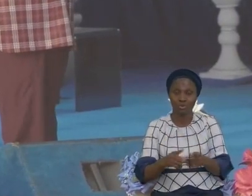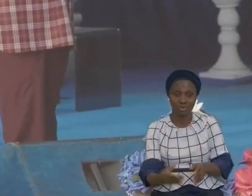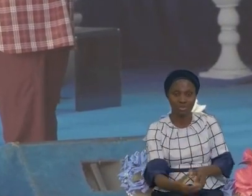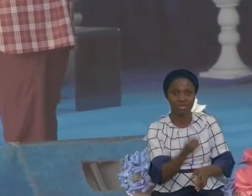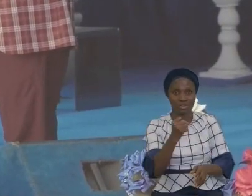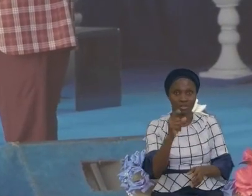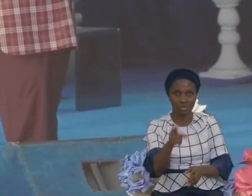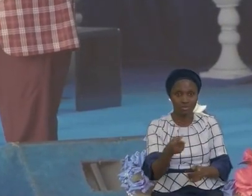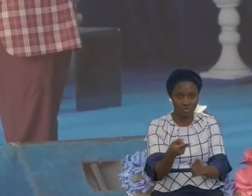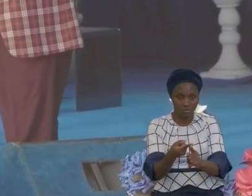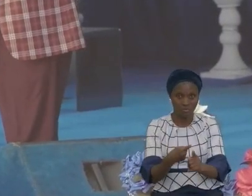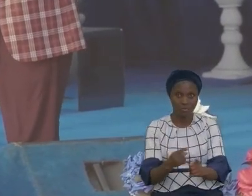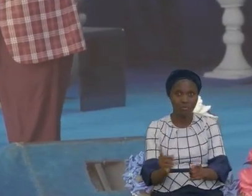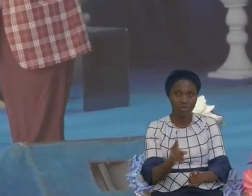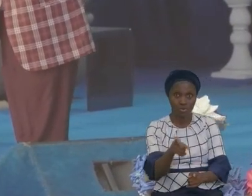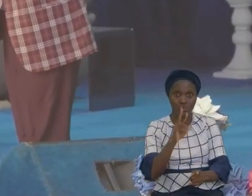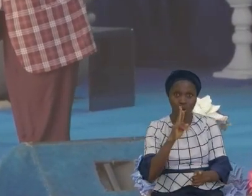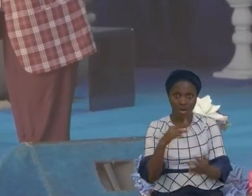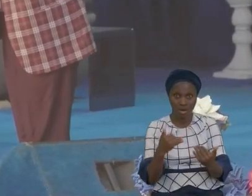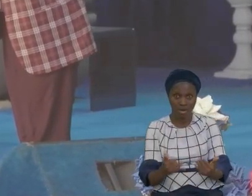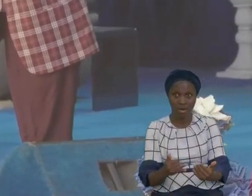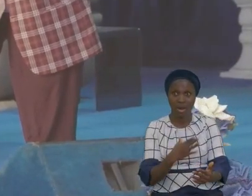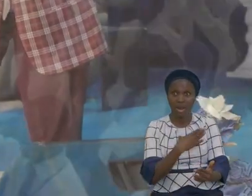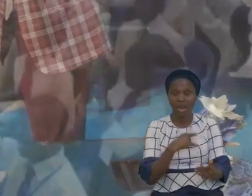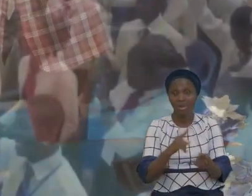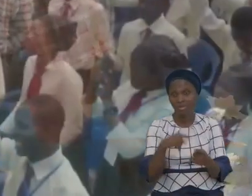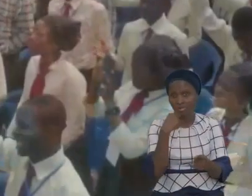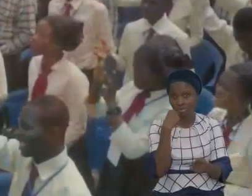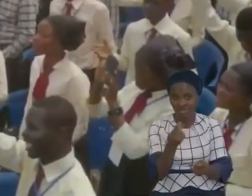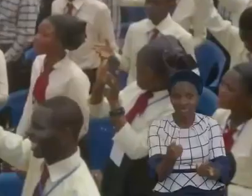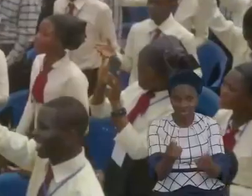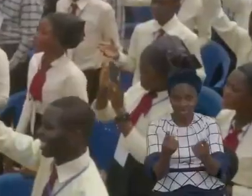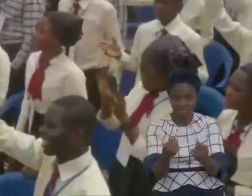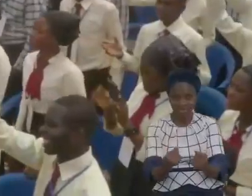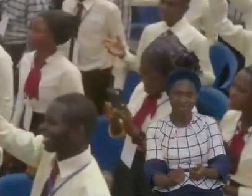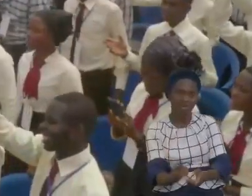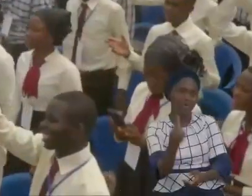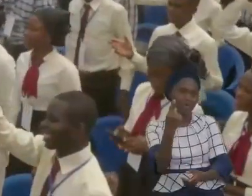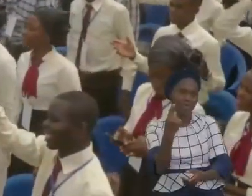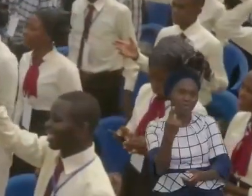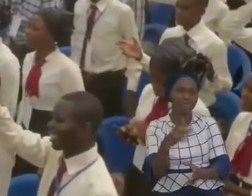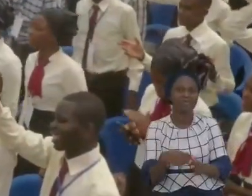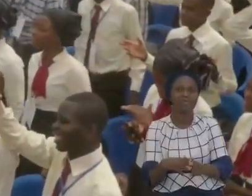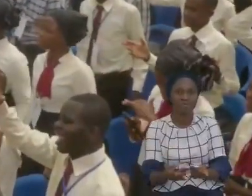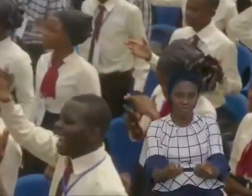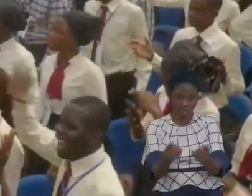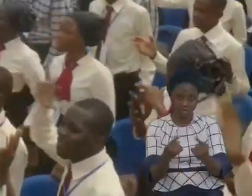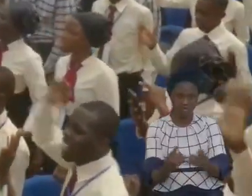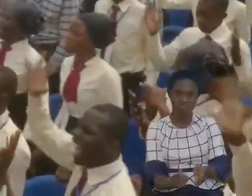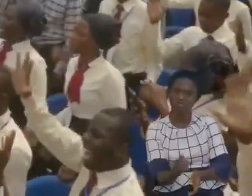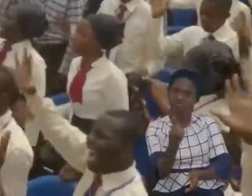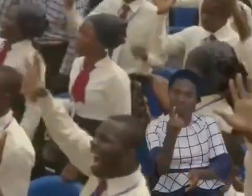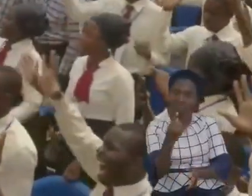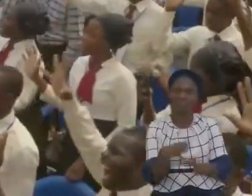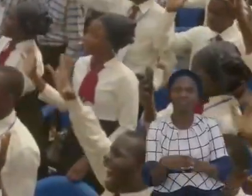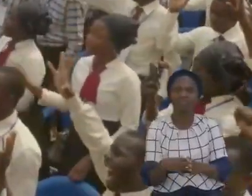up, come up, come up higher.